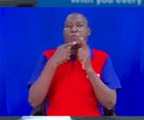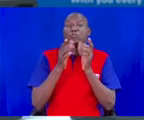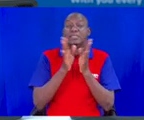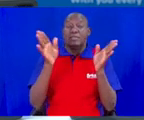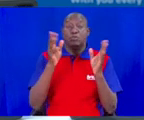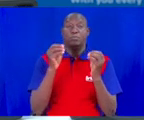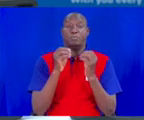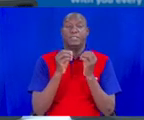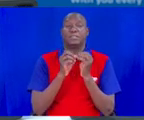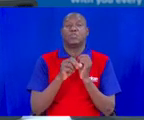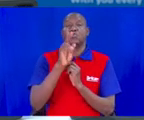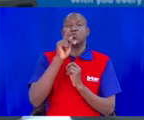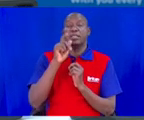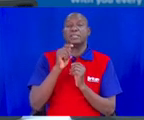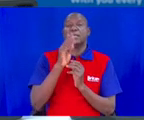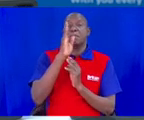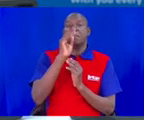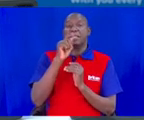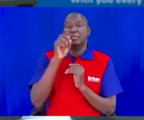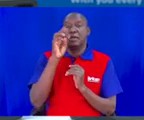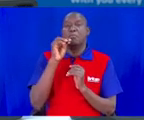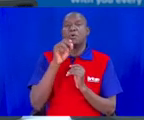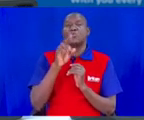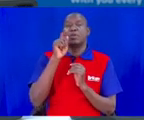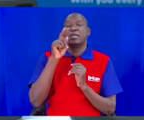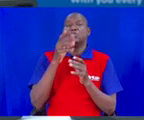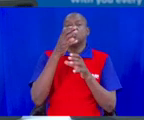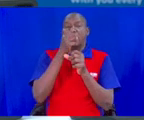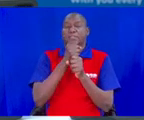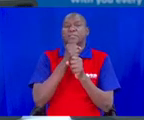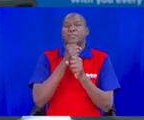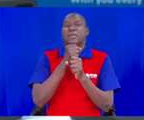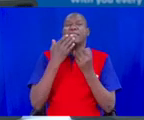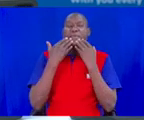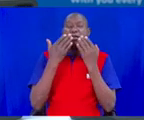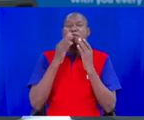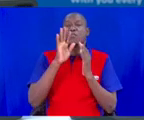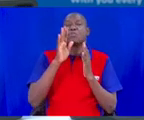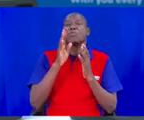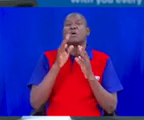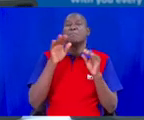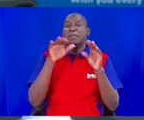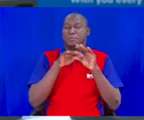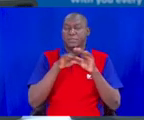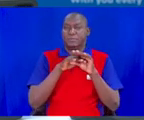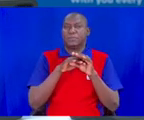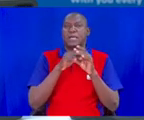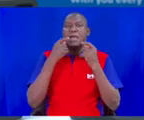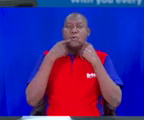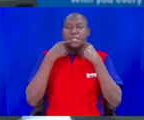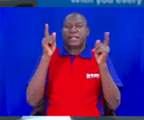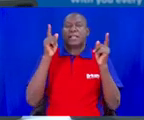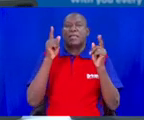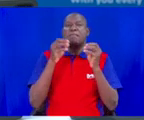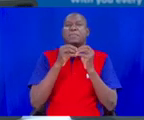the Britam Unit Trust Funds. I thank you for your attendance, and I declare the meeting